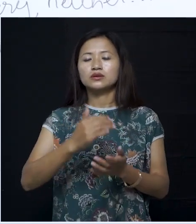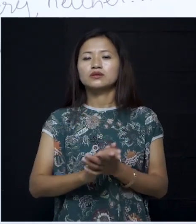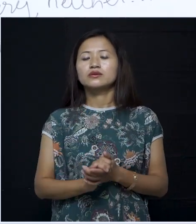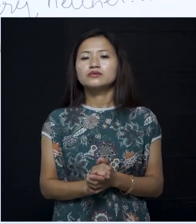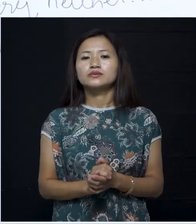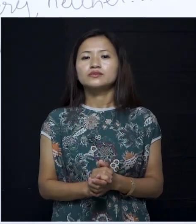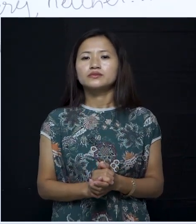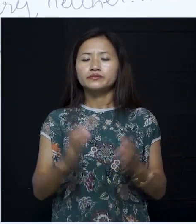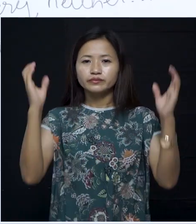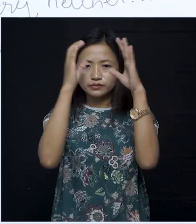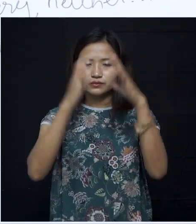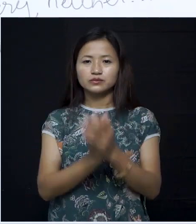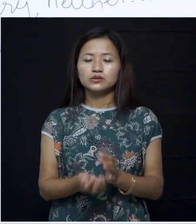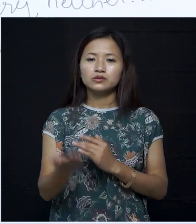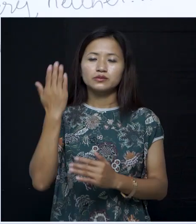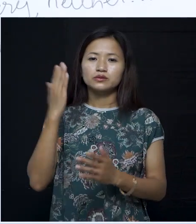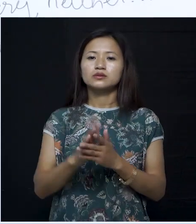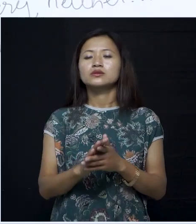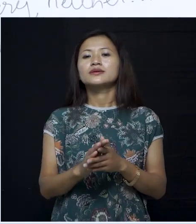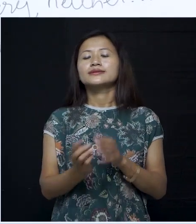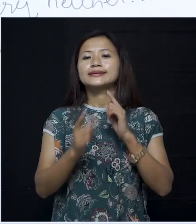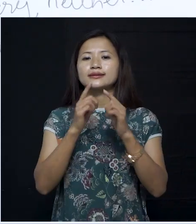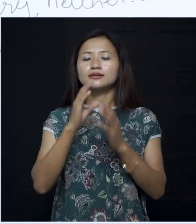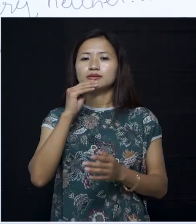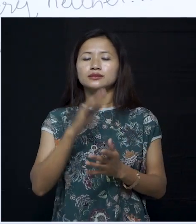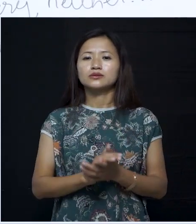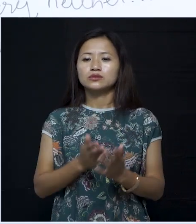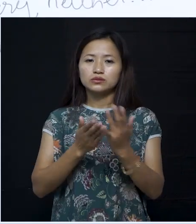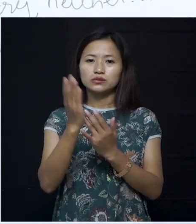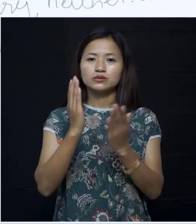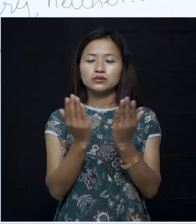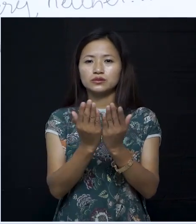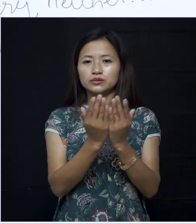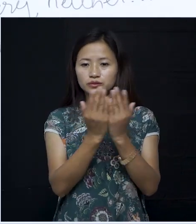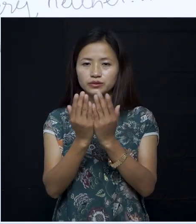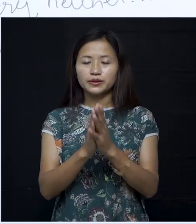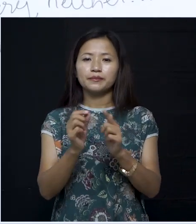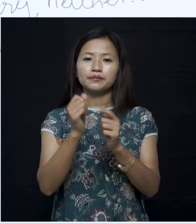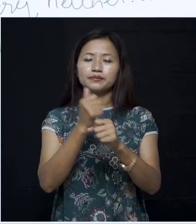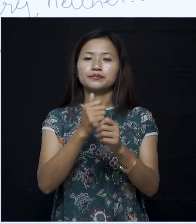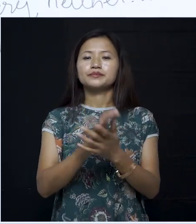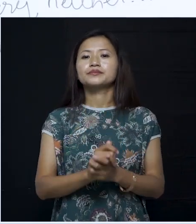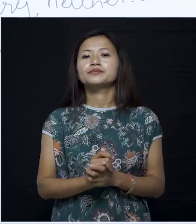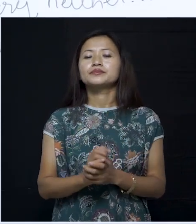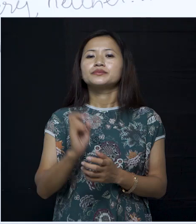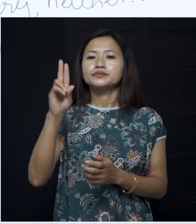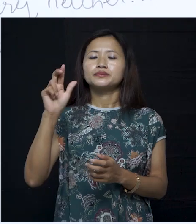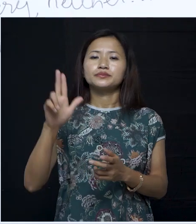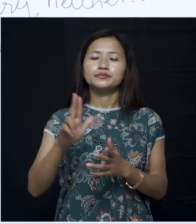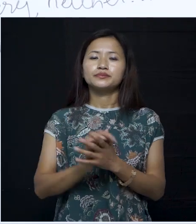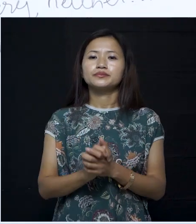are confused, go back to the explanation and go through the reading, go through the page and read it in page number